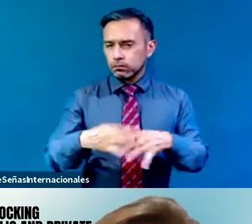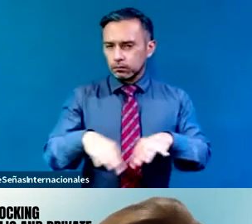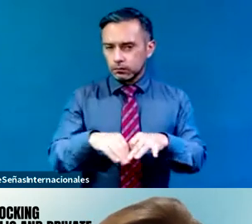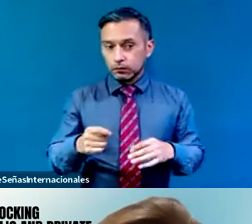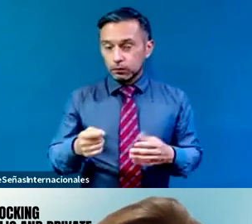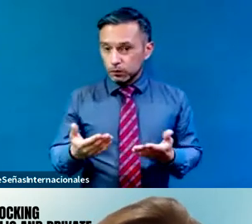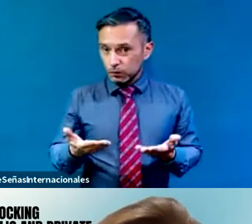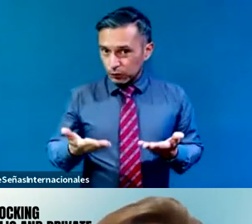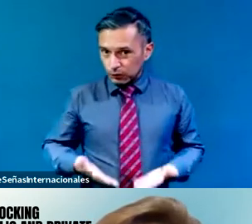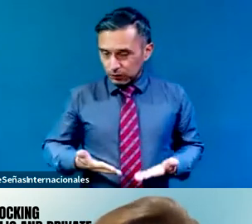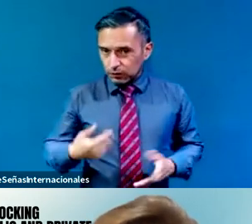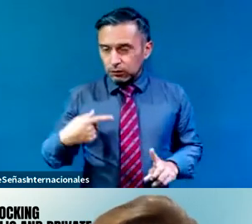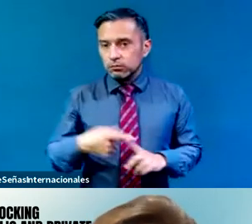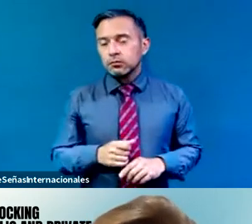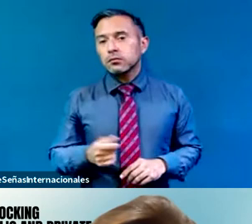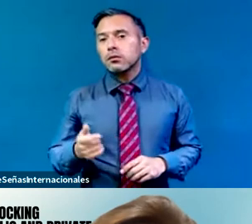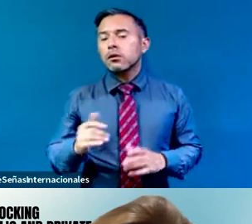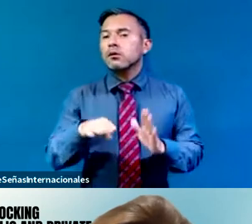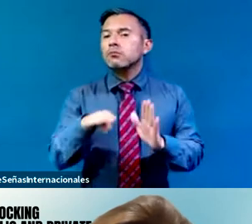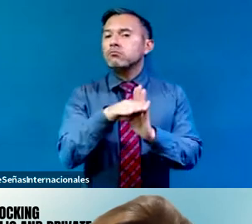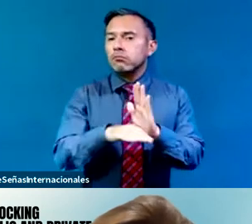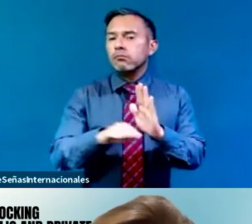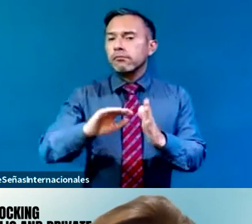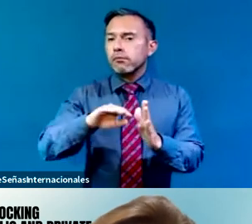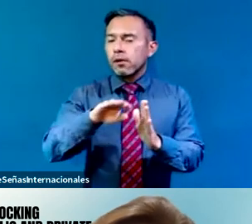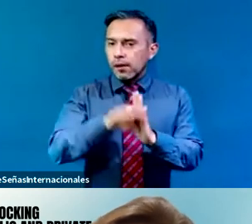to protect and safeguard women's rights.